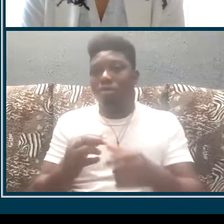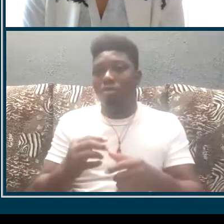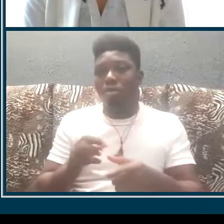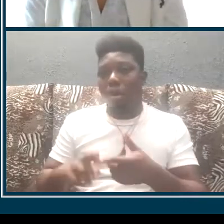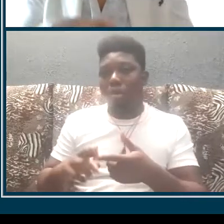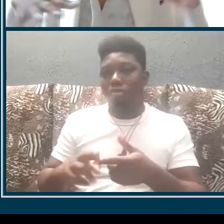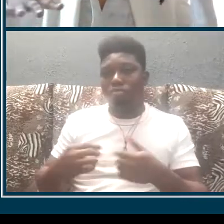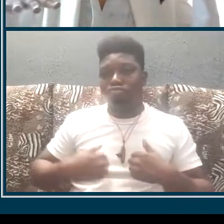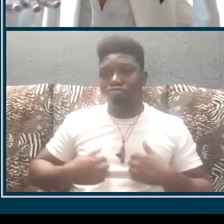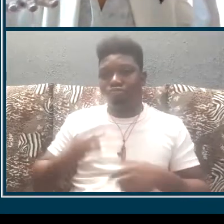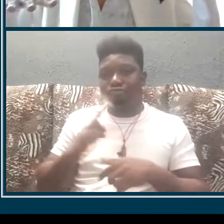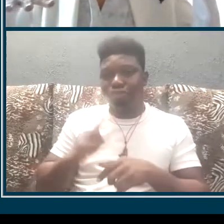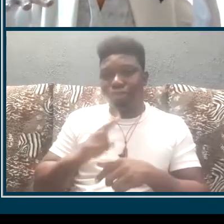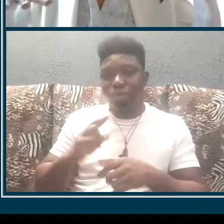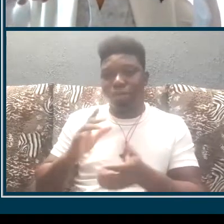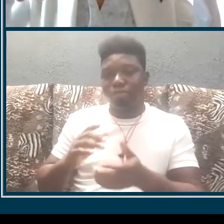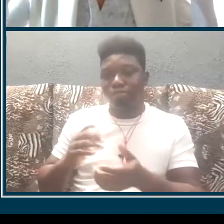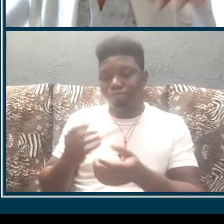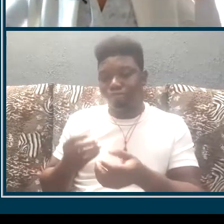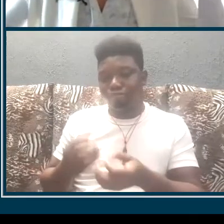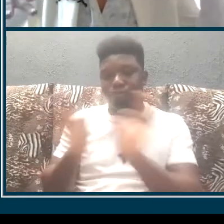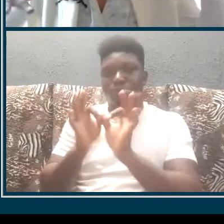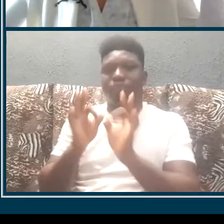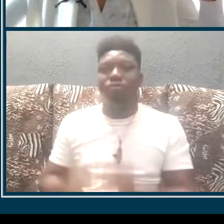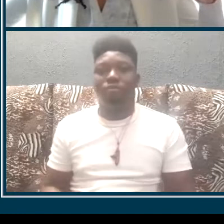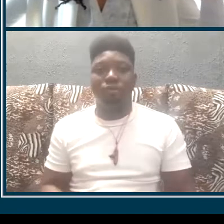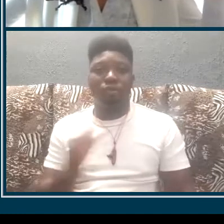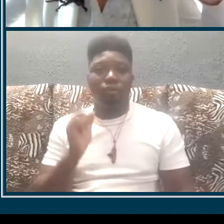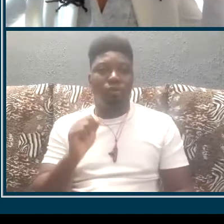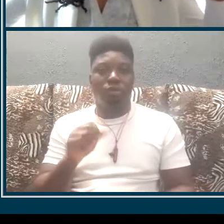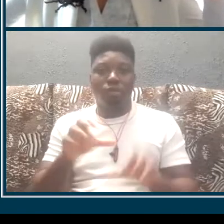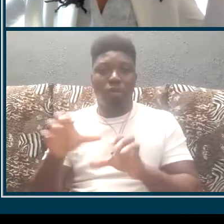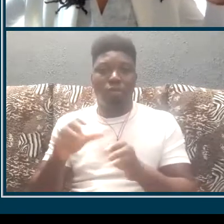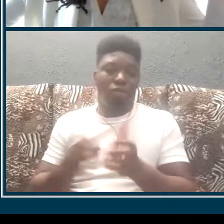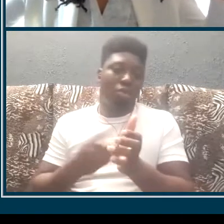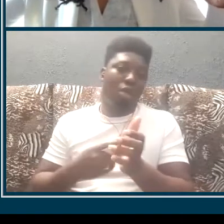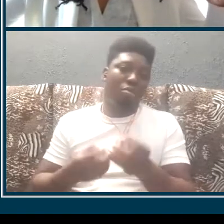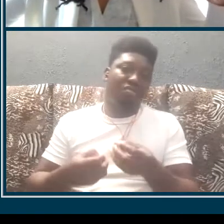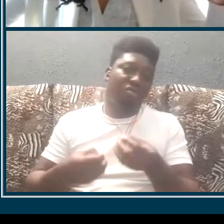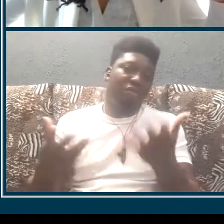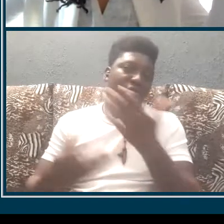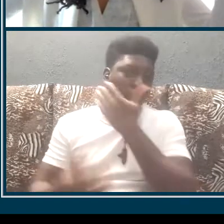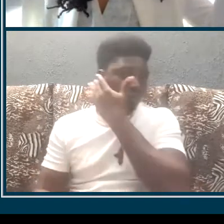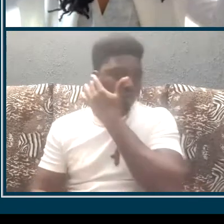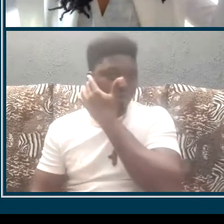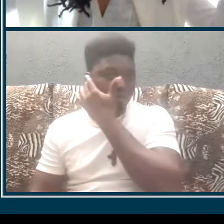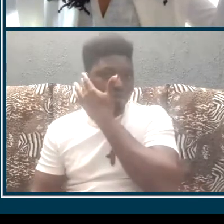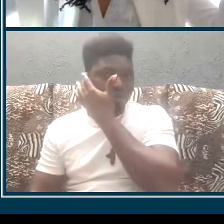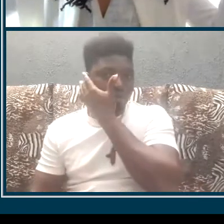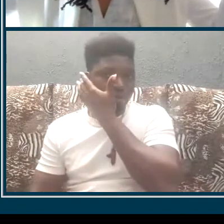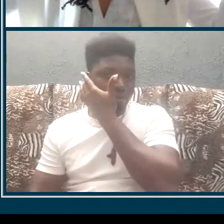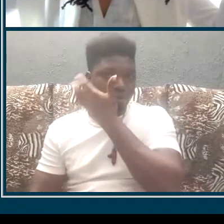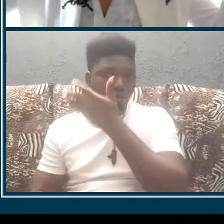Yes. Does that sometimes give you, as W.E.B. Du Bois would have termed it, that